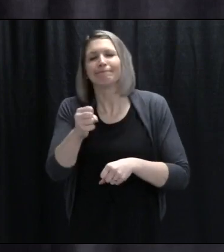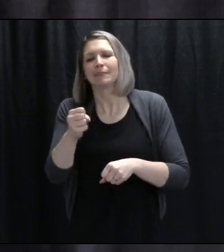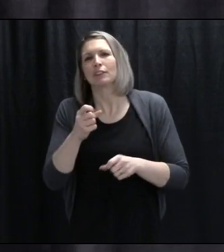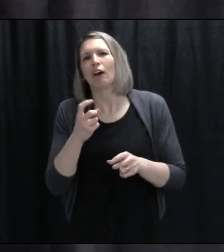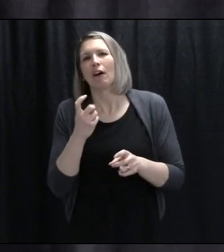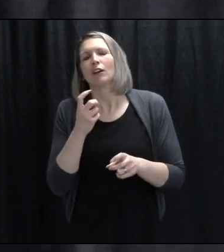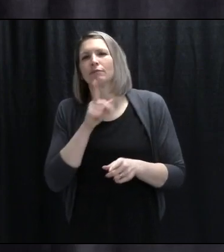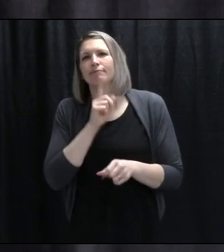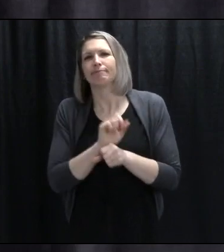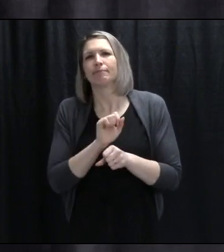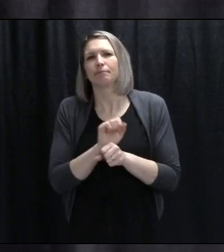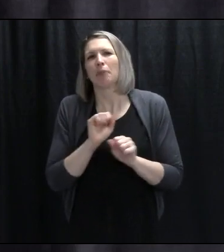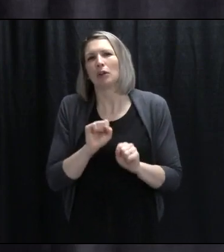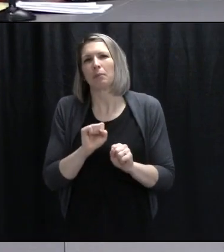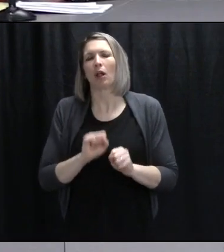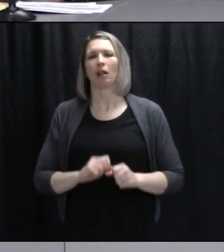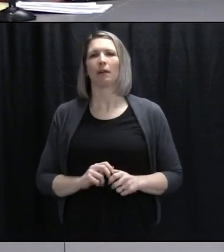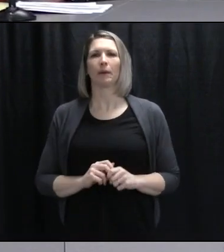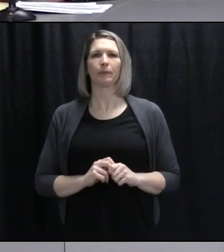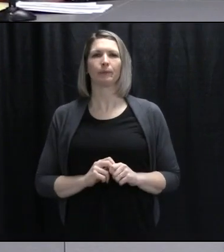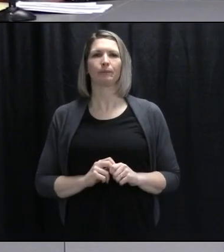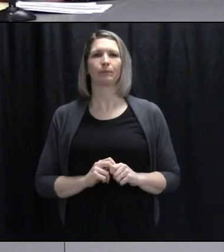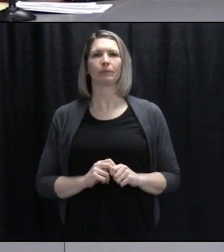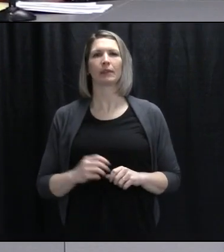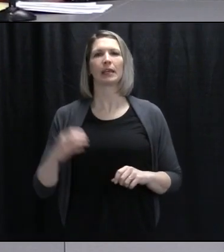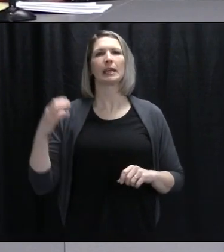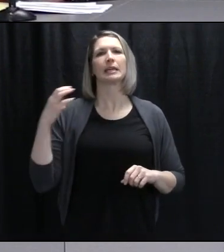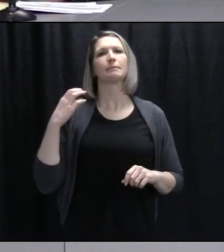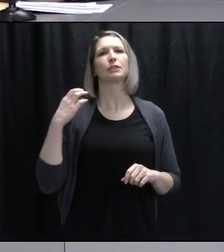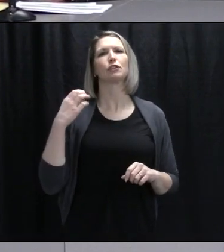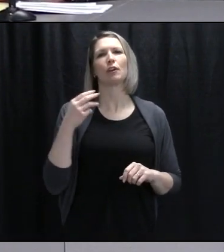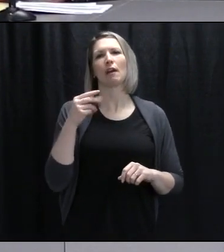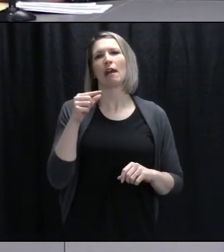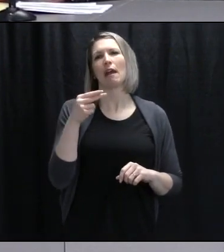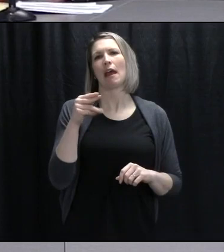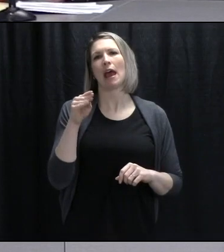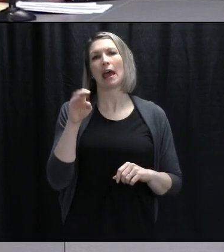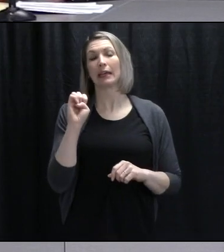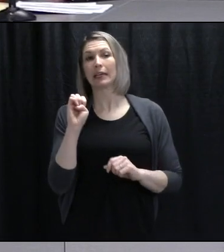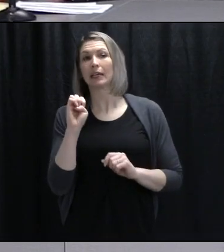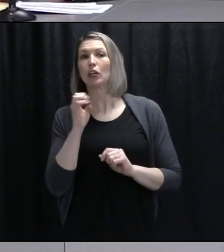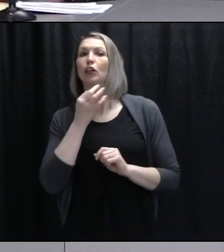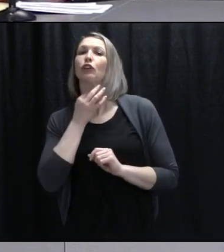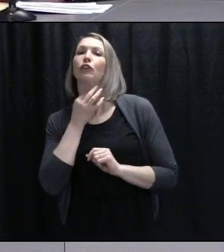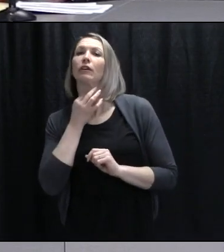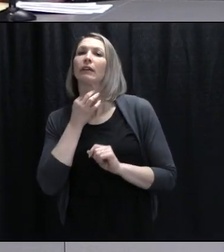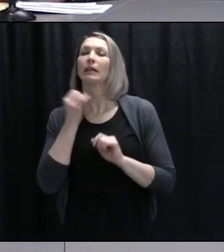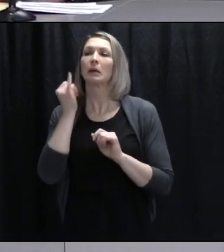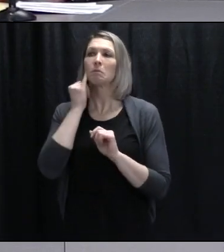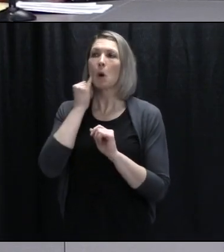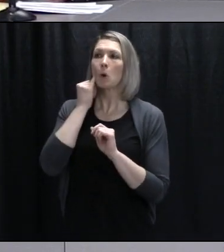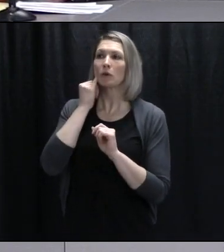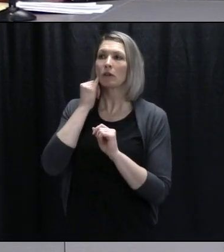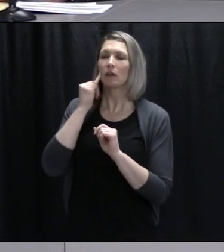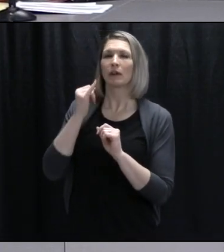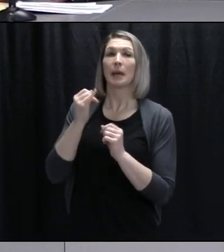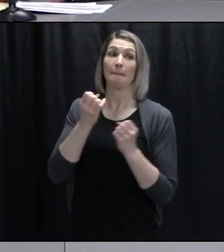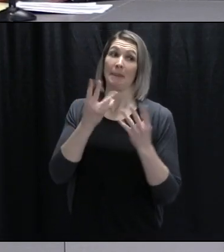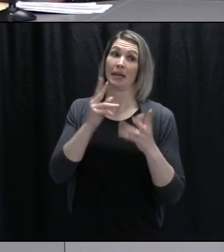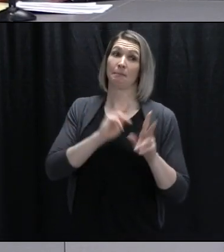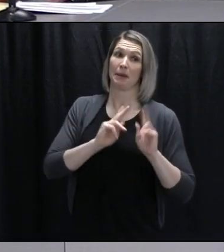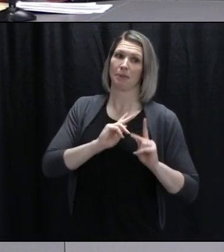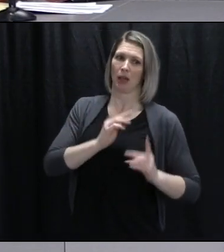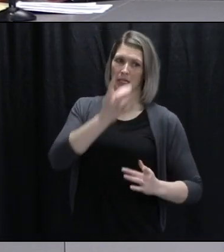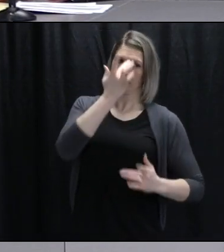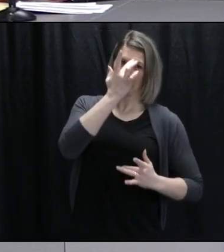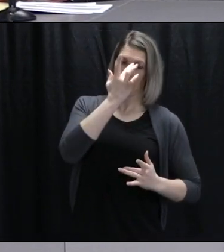And Minister Haggie, has there been a directive to hospitals to not admit anyone unless they have COVID-19? Because we know of some cases where people are very sick,